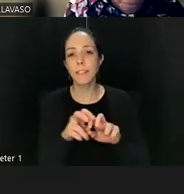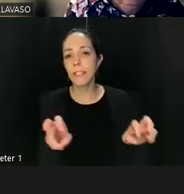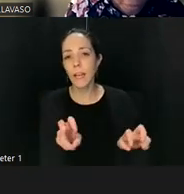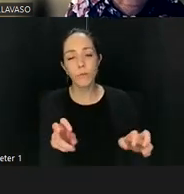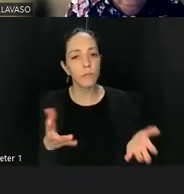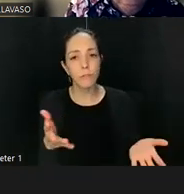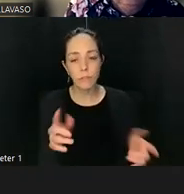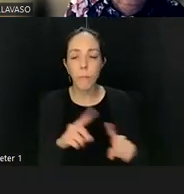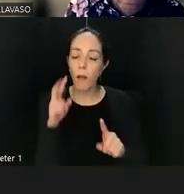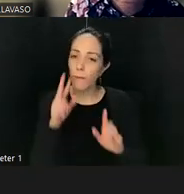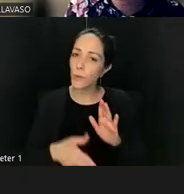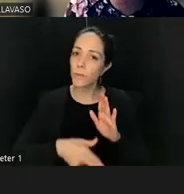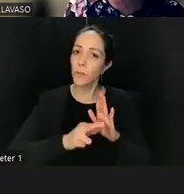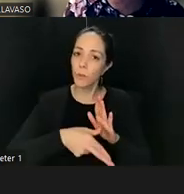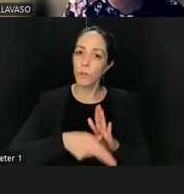nominees.